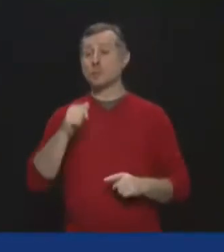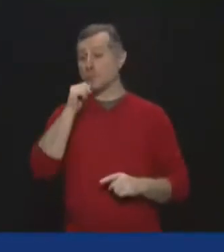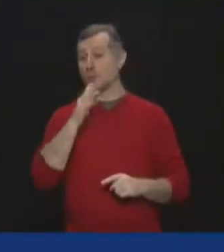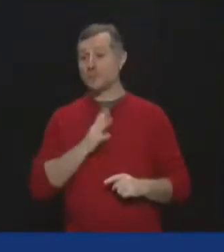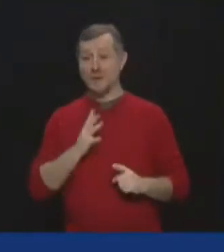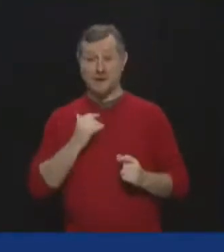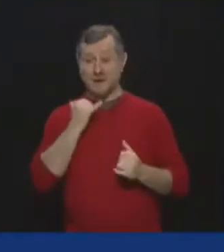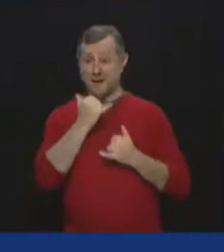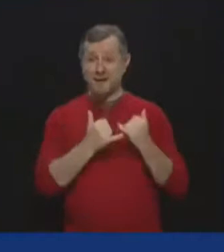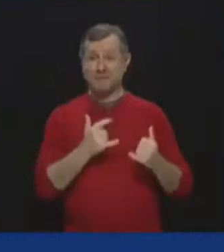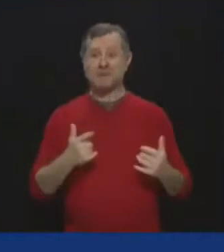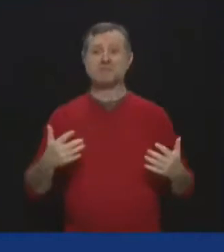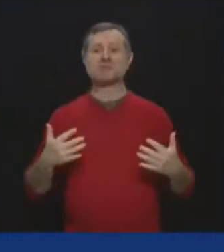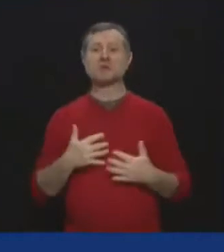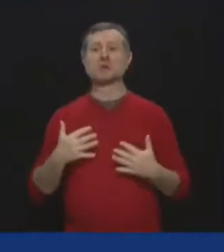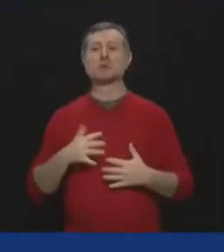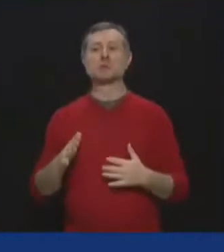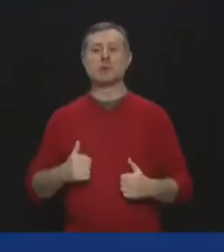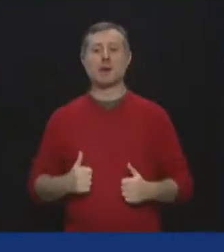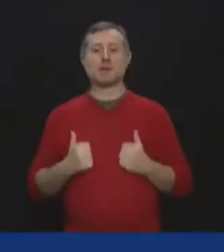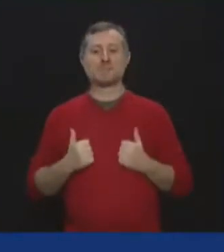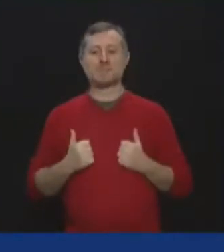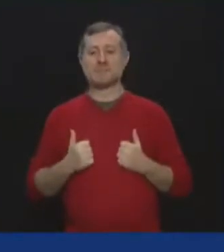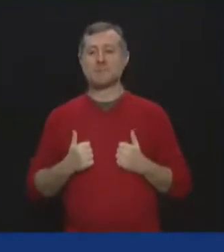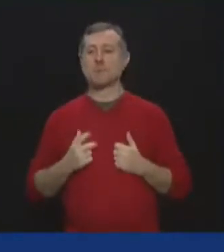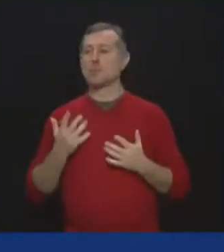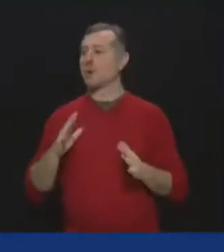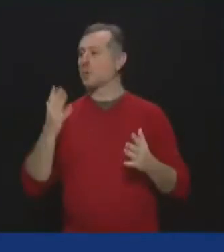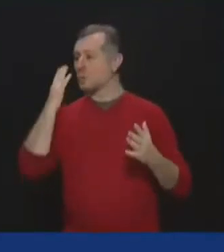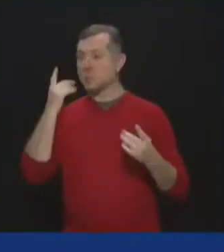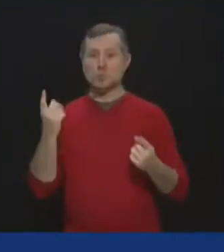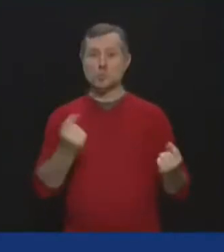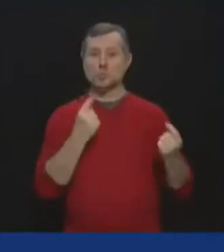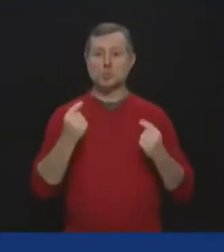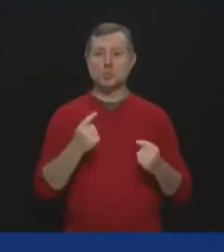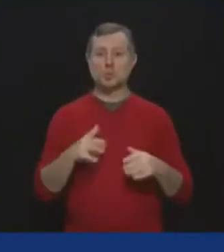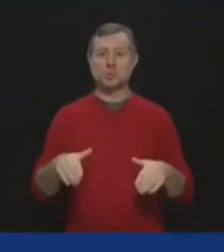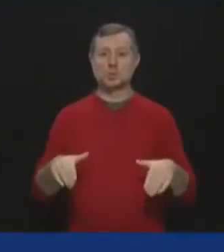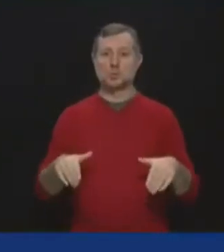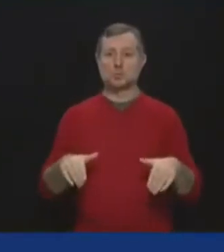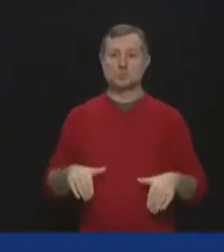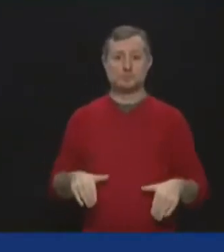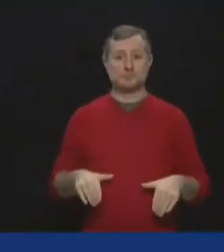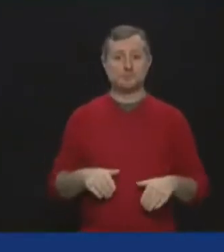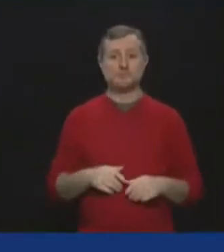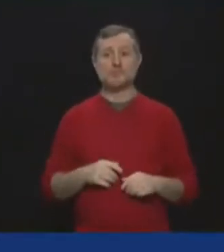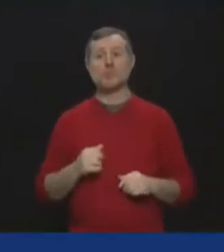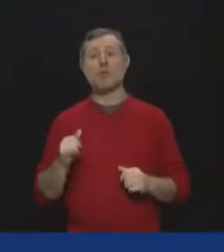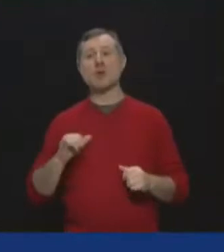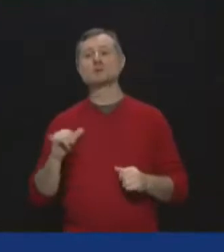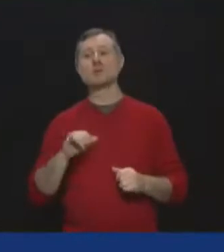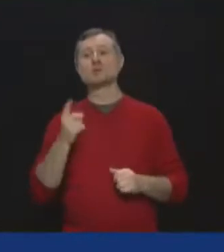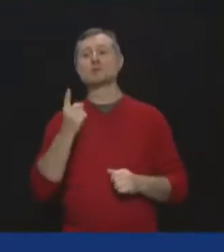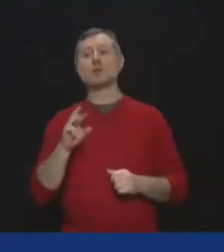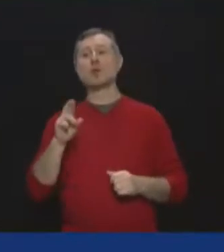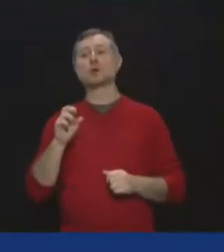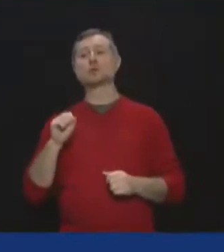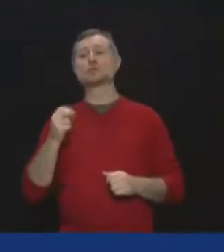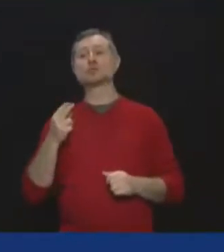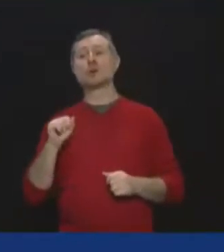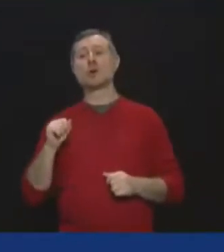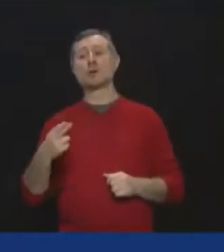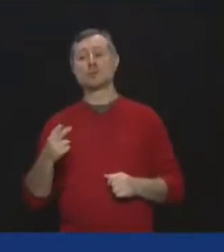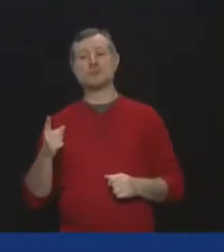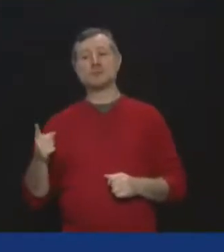their lives. They don't know what to do. Our providers, like Dr. Shaw, are doing the best that